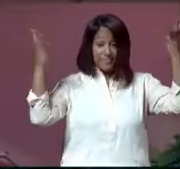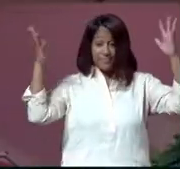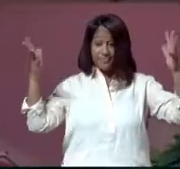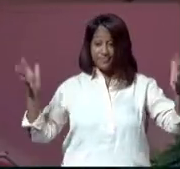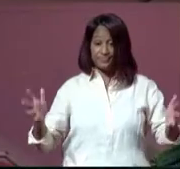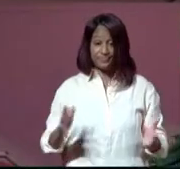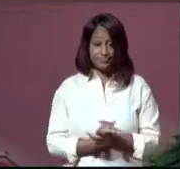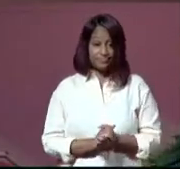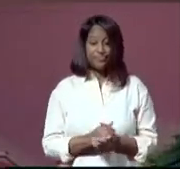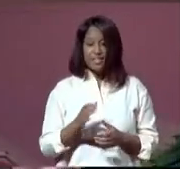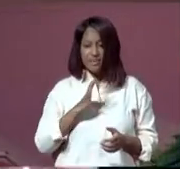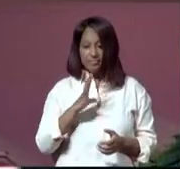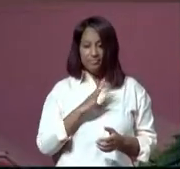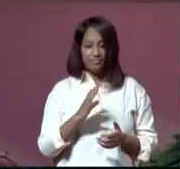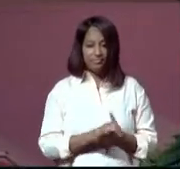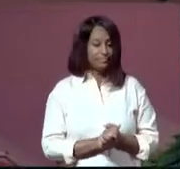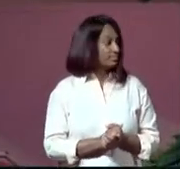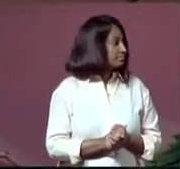Oh, my.